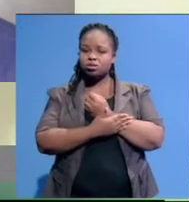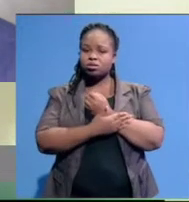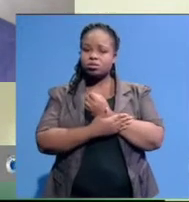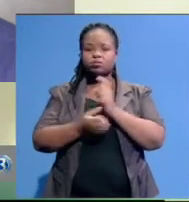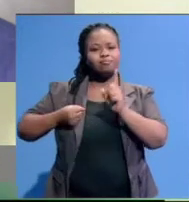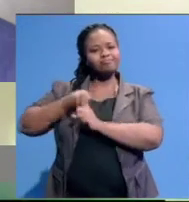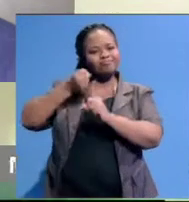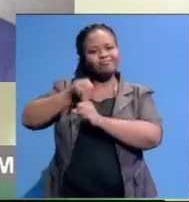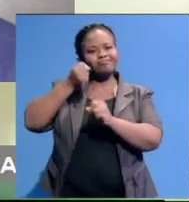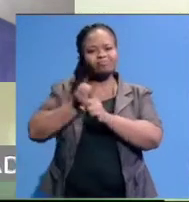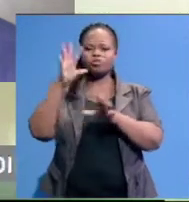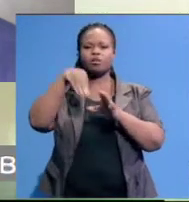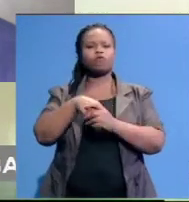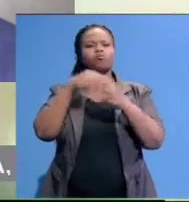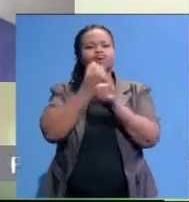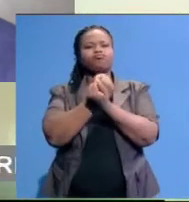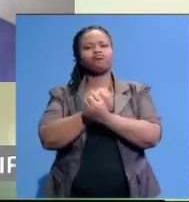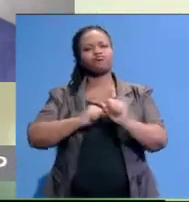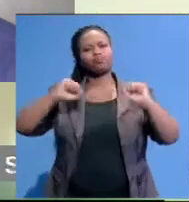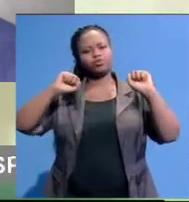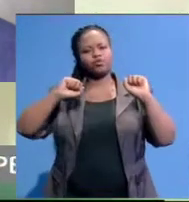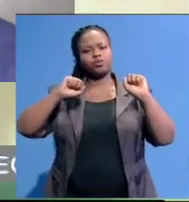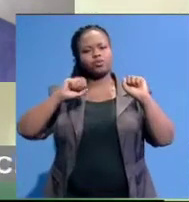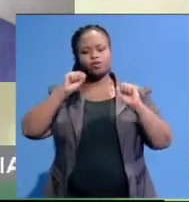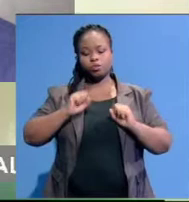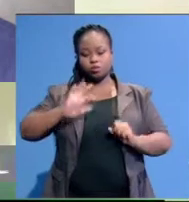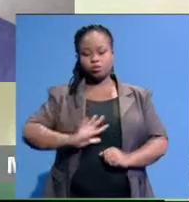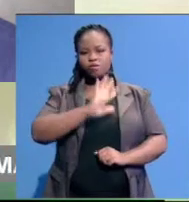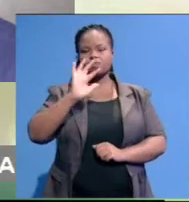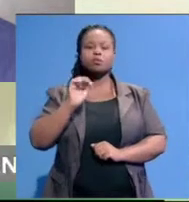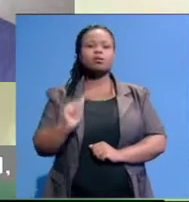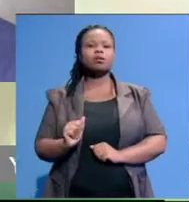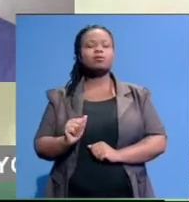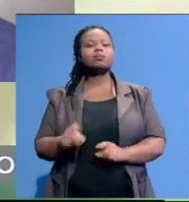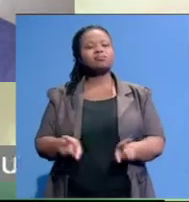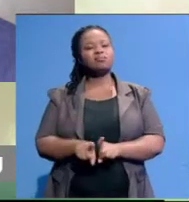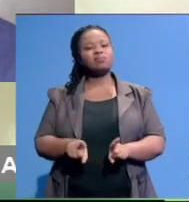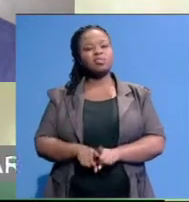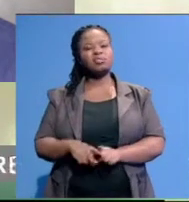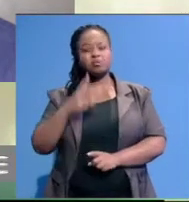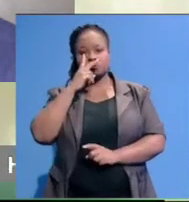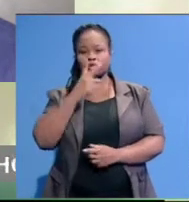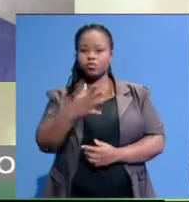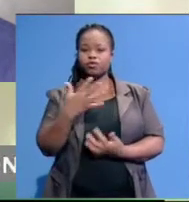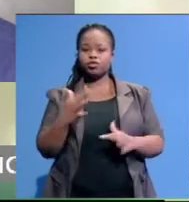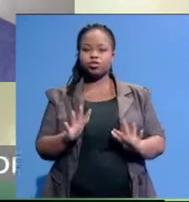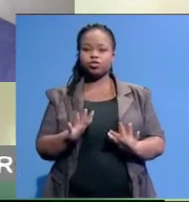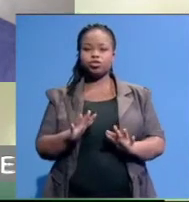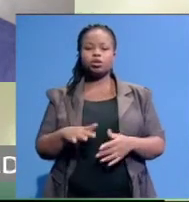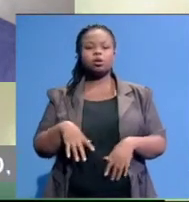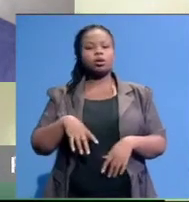struggle. And as such, you saw that with the presentation by the president of